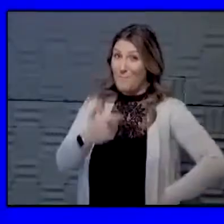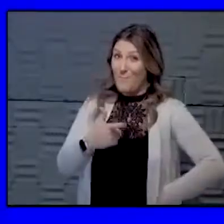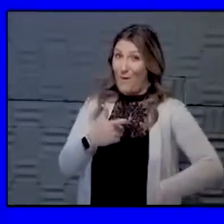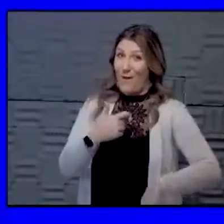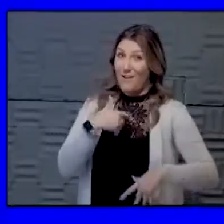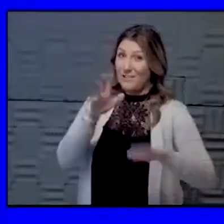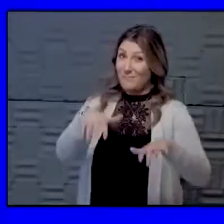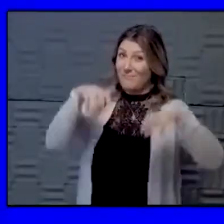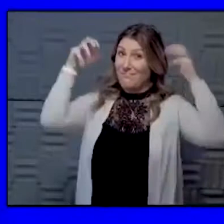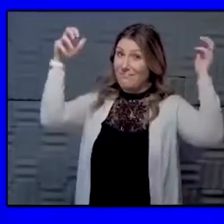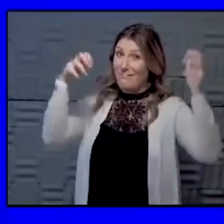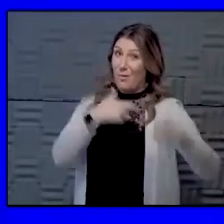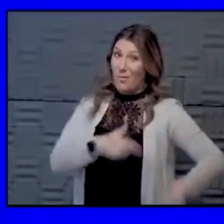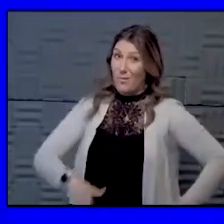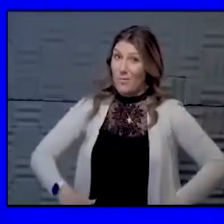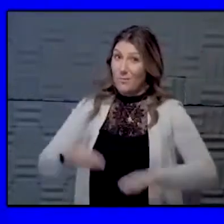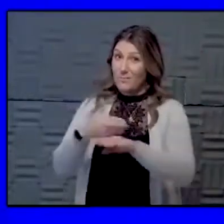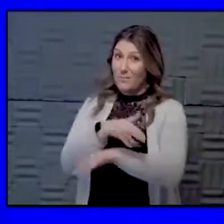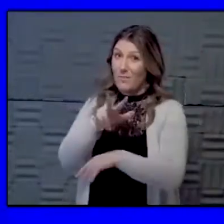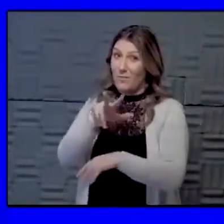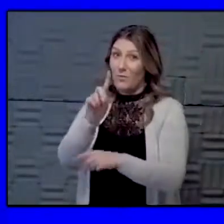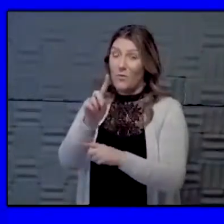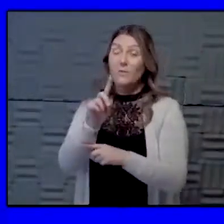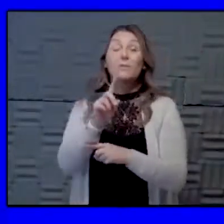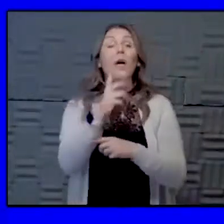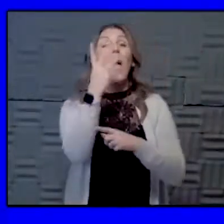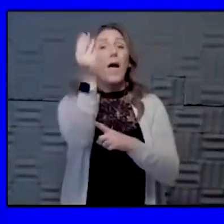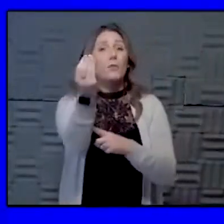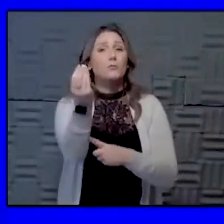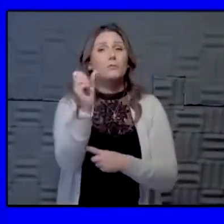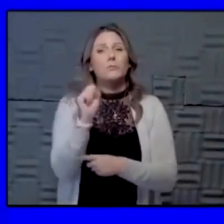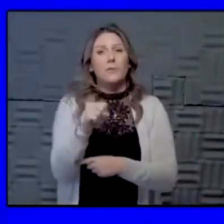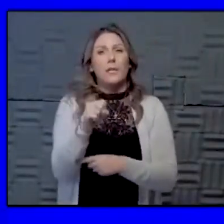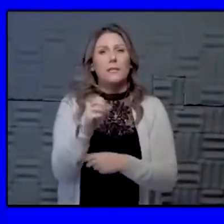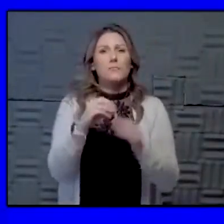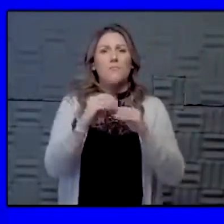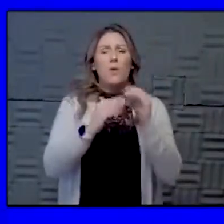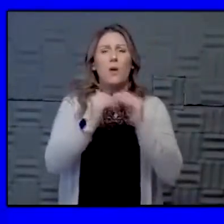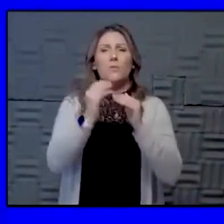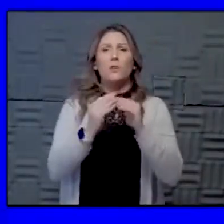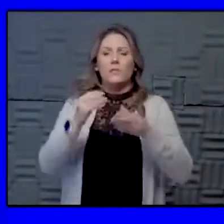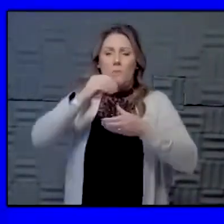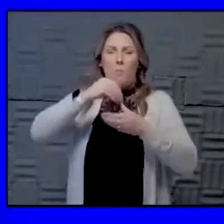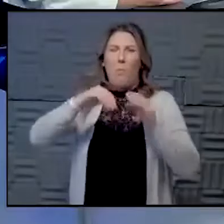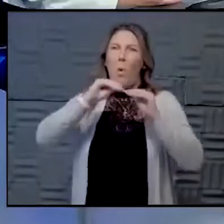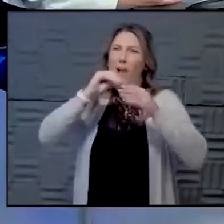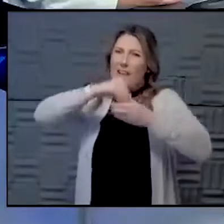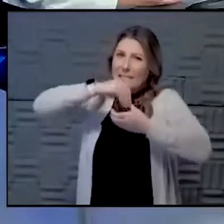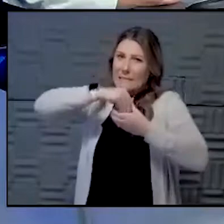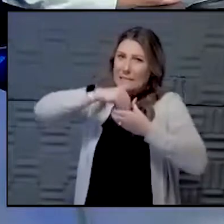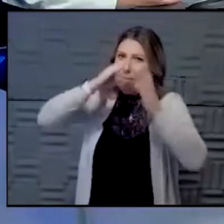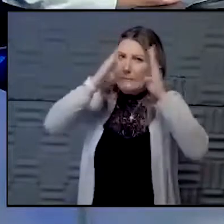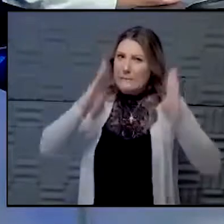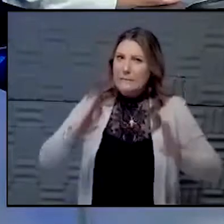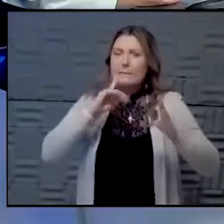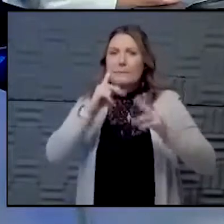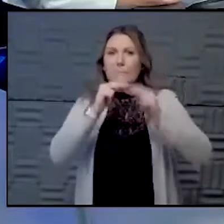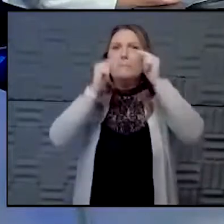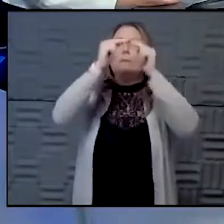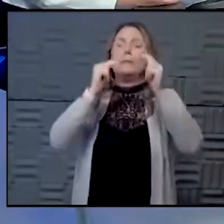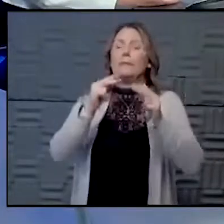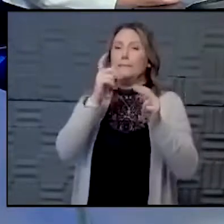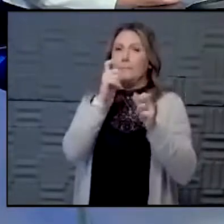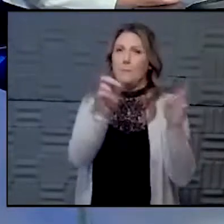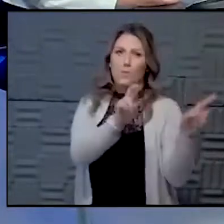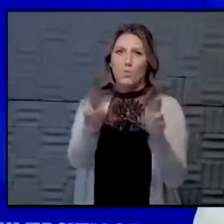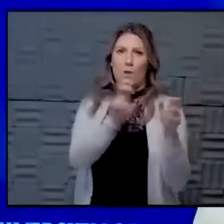know, an outdoor situation, I would feel definitely more comfortable. Yeah. It's more of the indoor situations where I have a little bit more. That's where I am too. I'm not ready to go back indoors